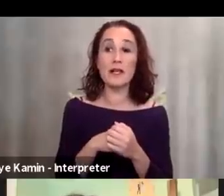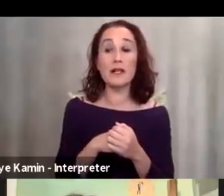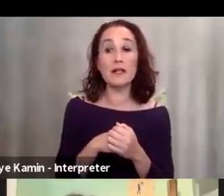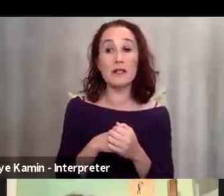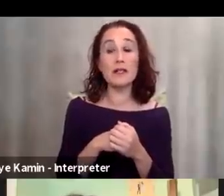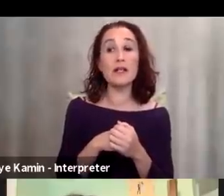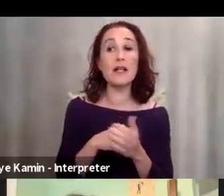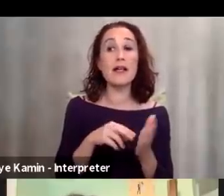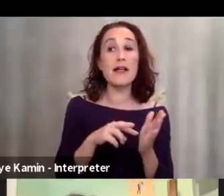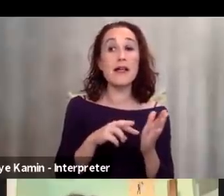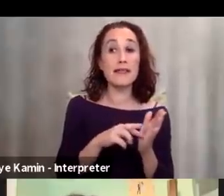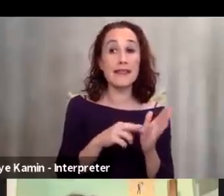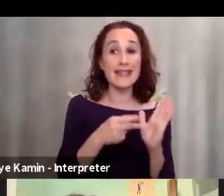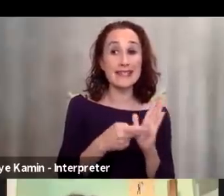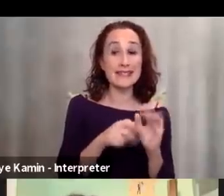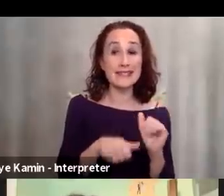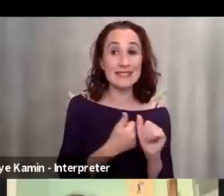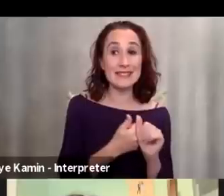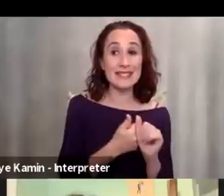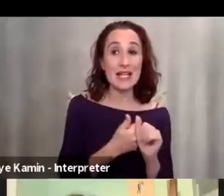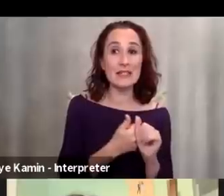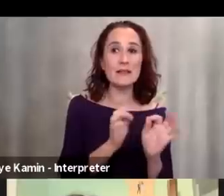intent matters. I think,